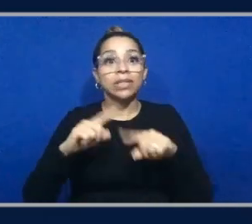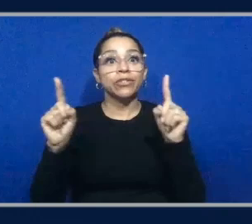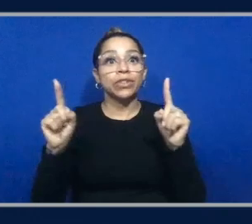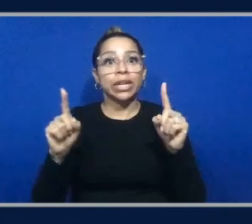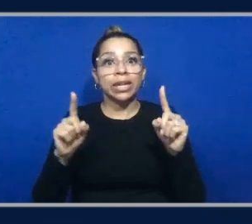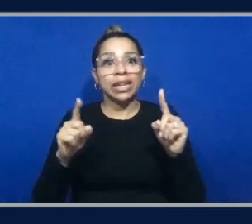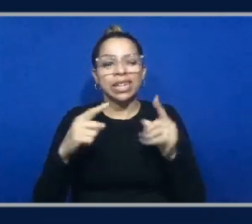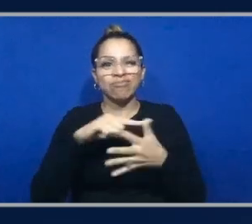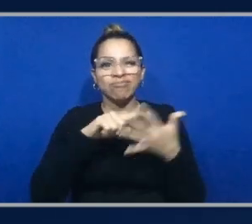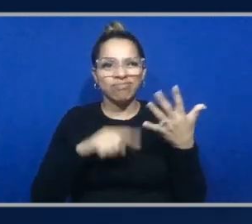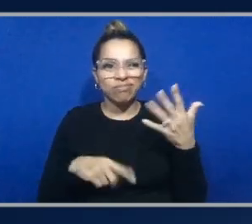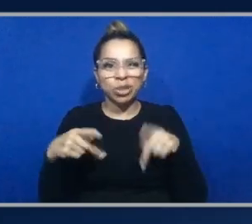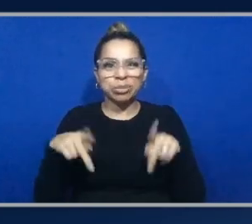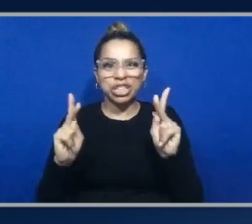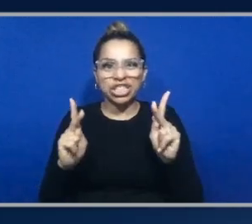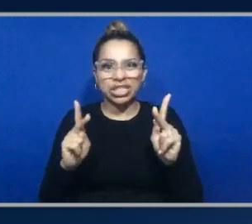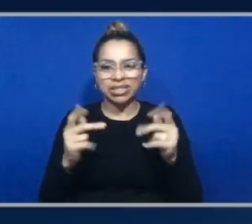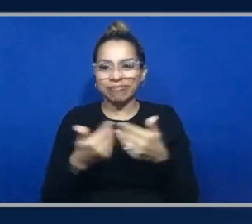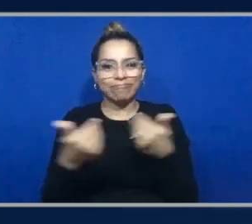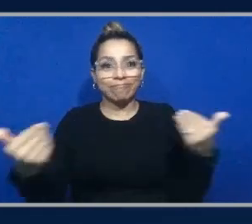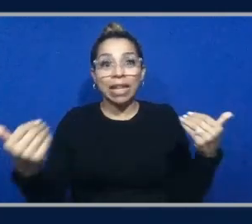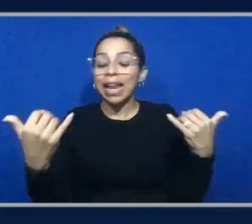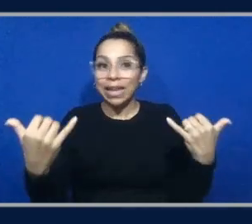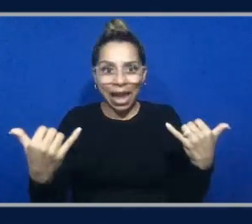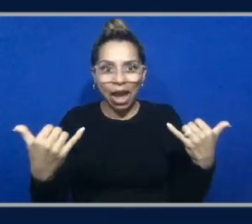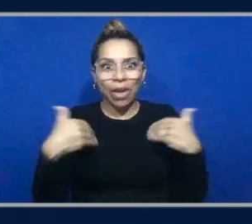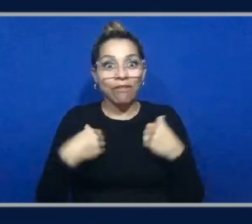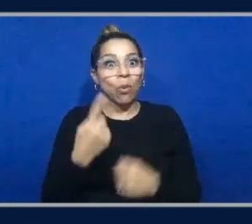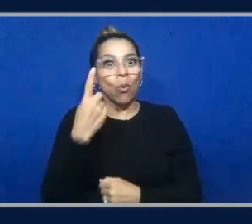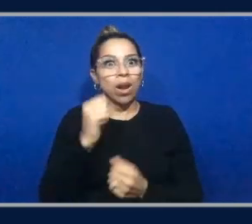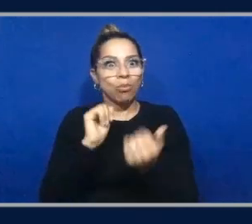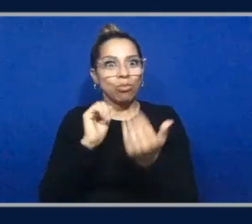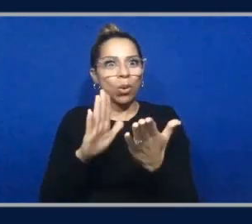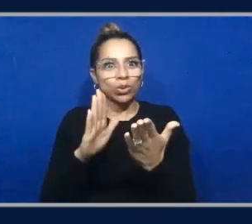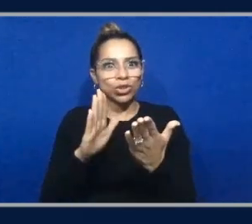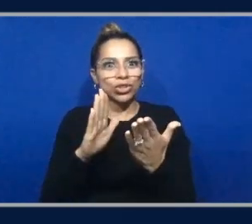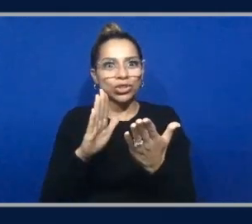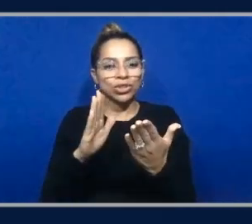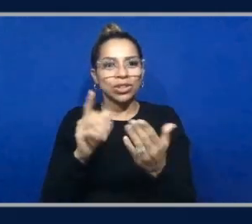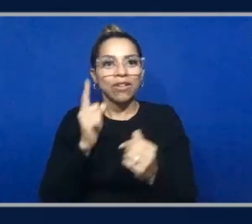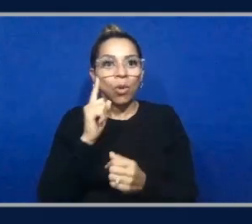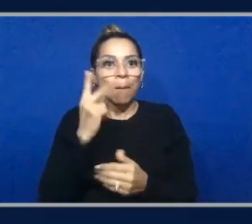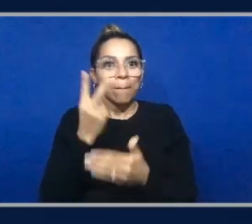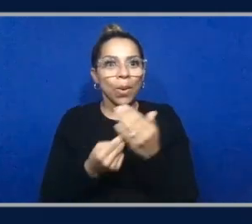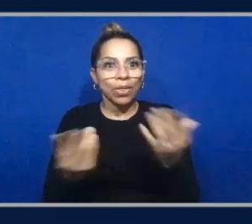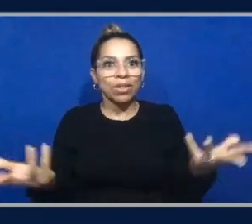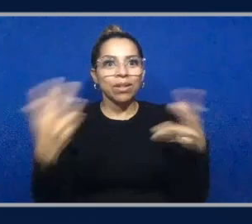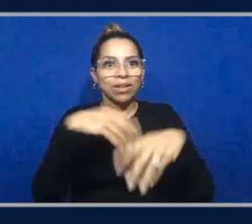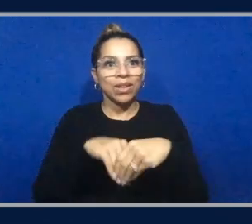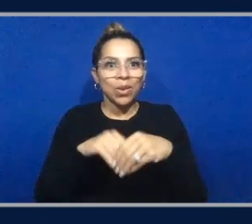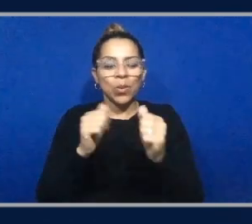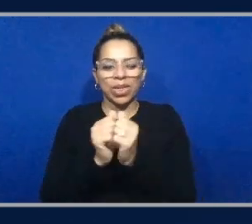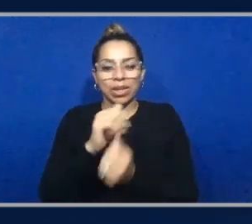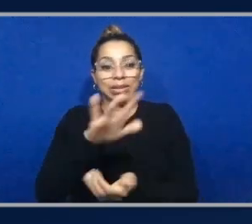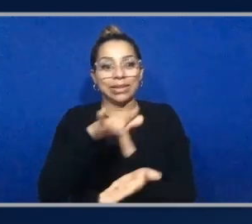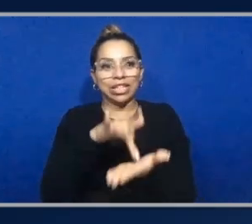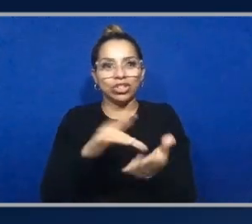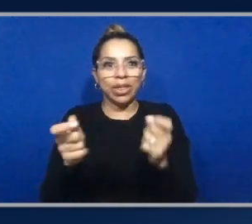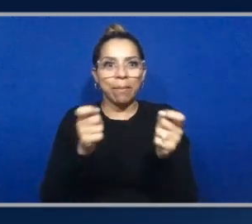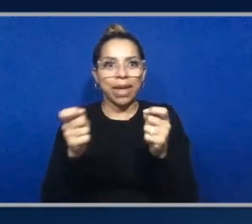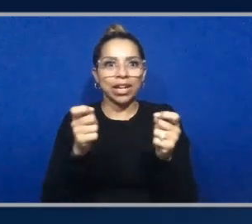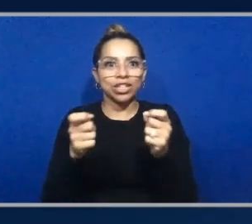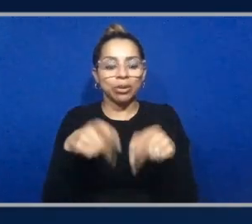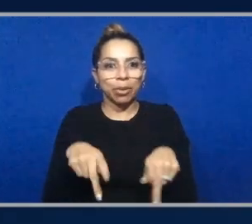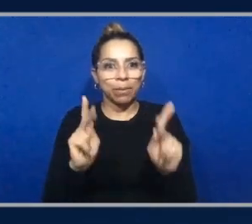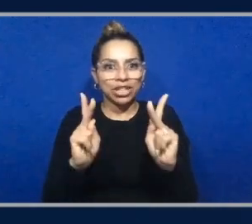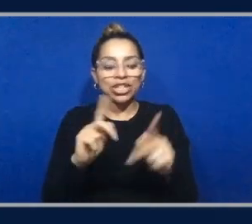what we've got is one way to interact with both of them together in a unified way with centrally managed permissions and centralized